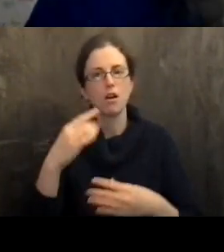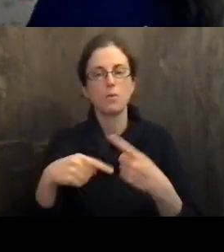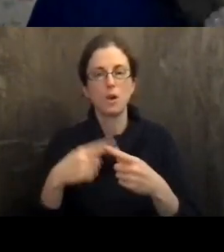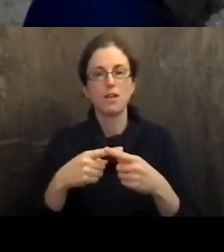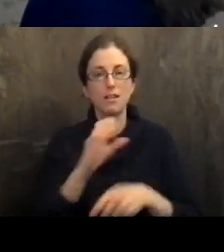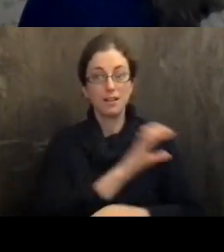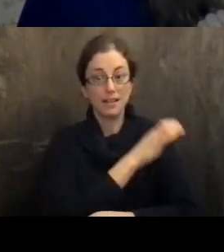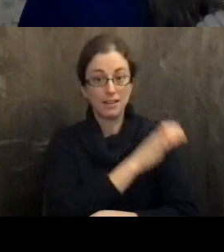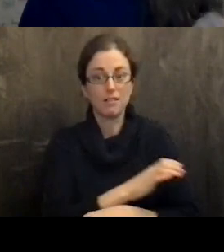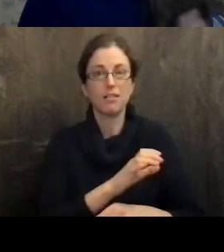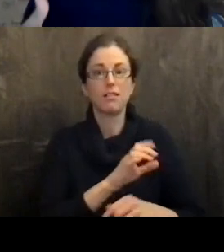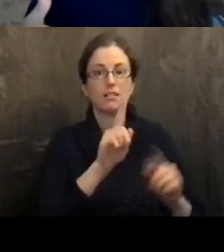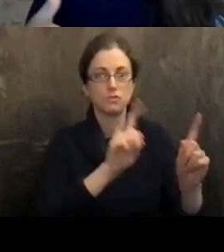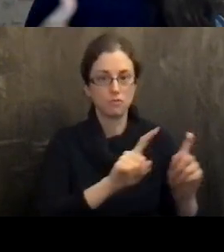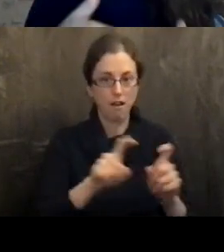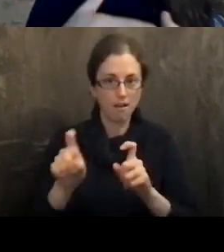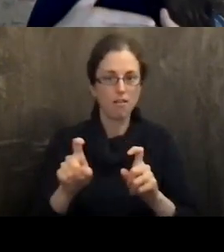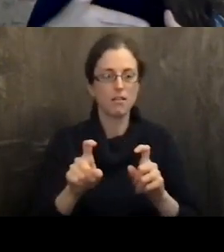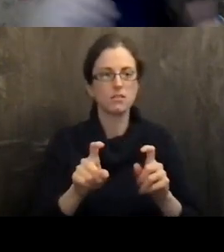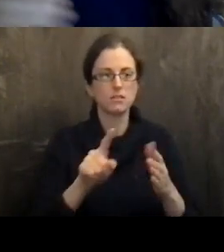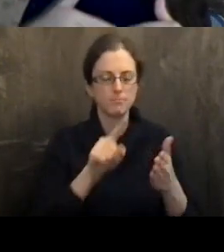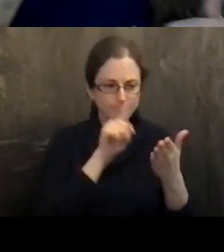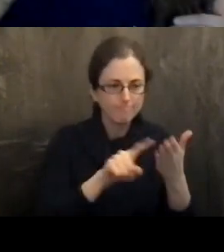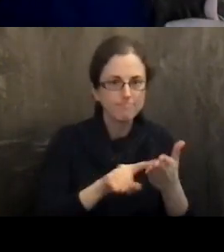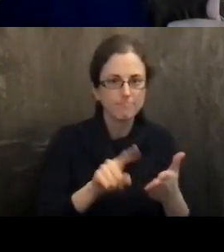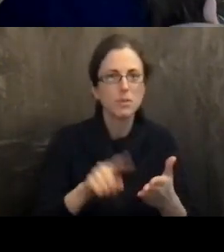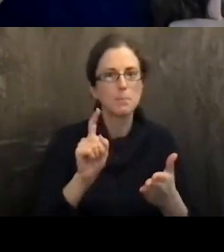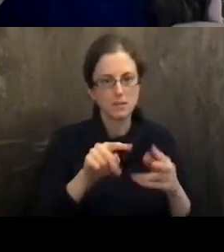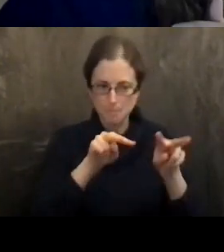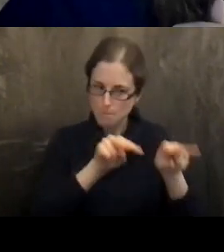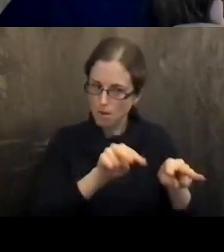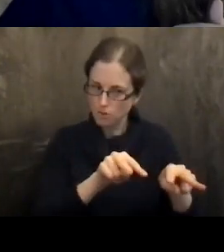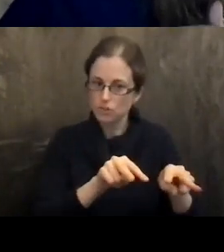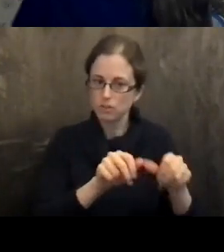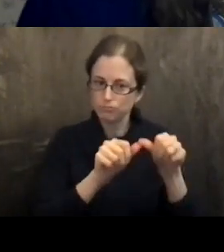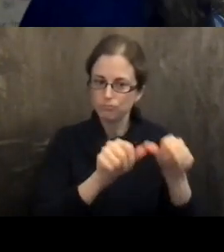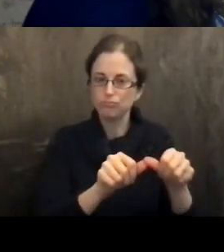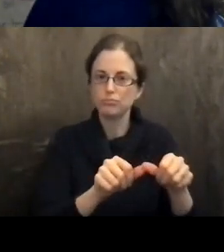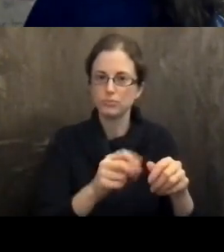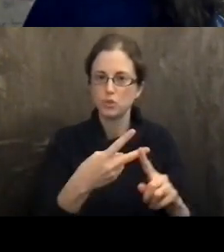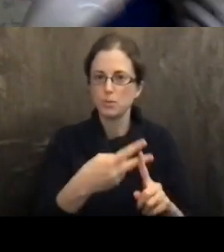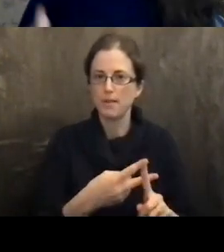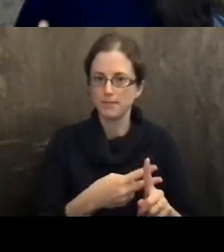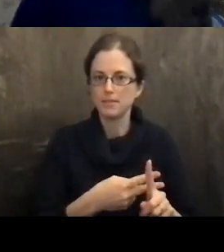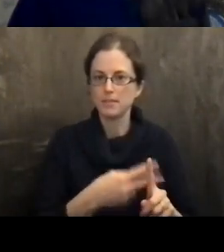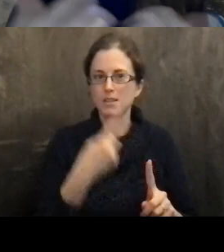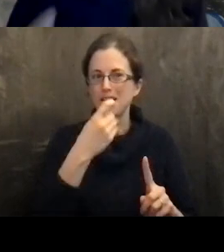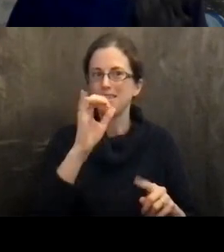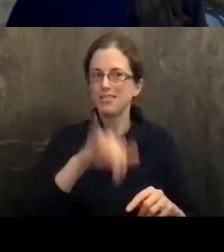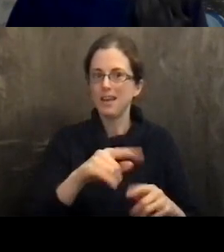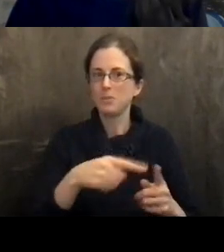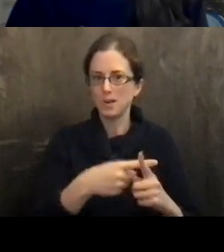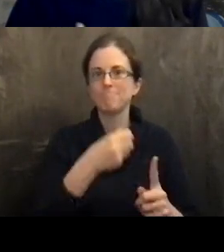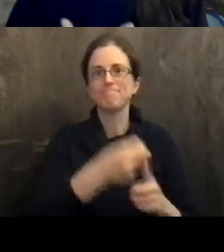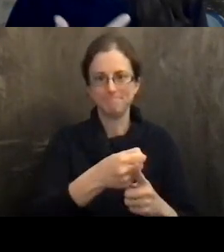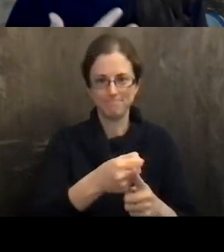to monitor for safety. Because there has been no long-term safety signal, that's why, as a